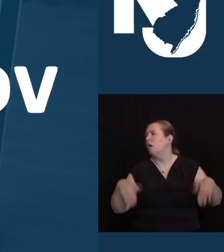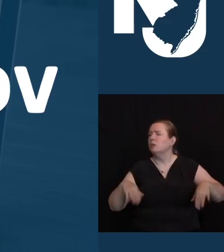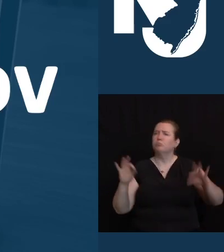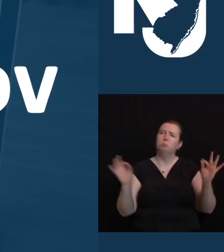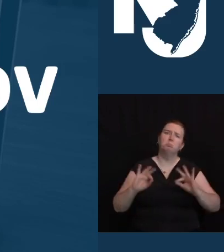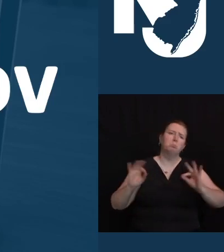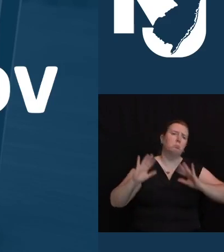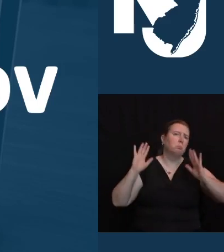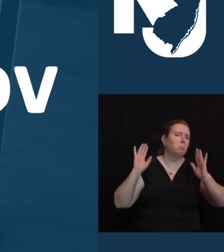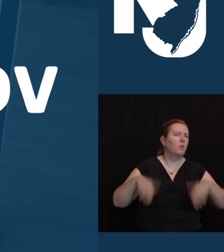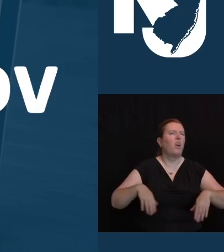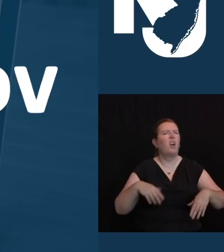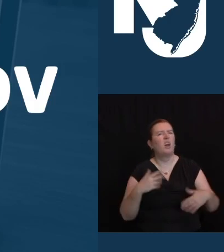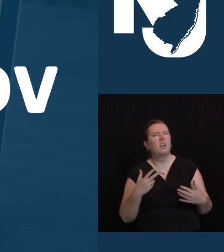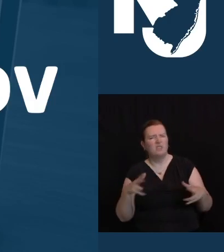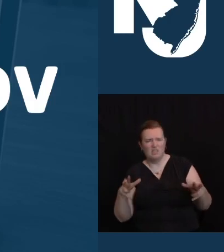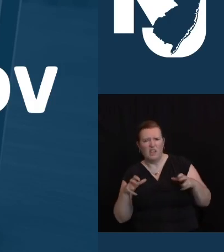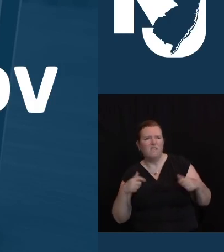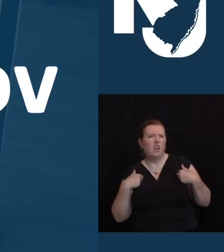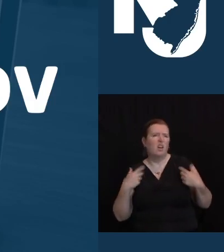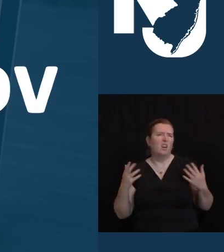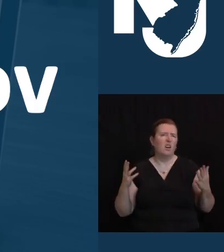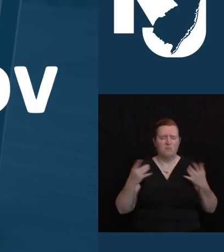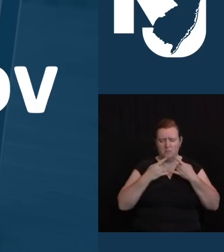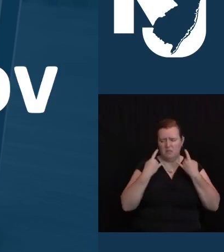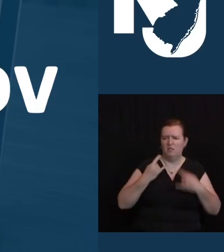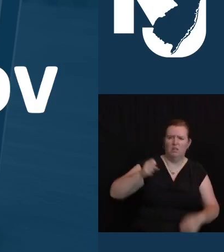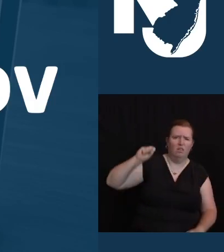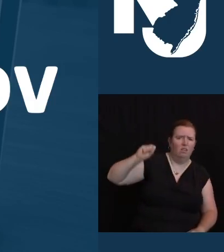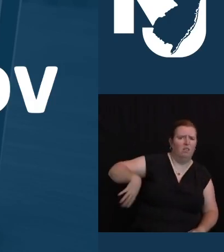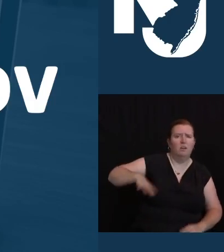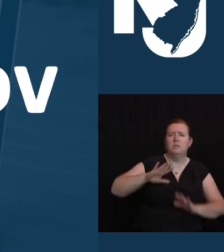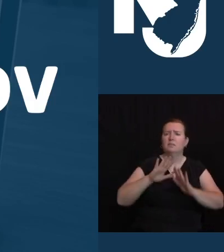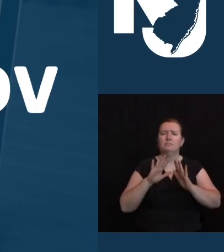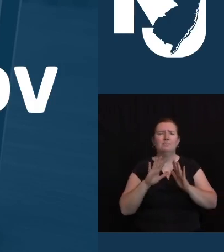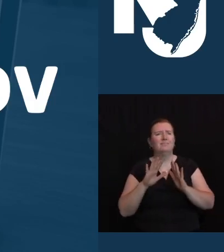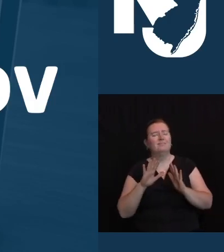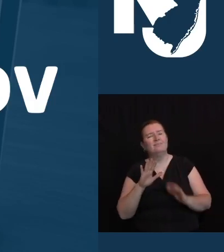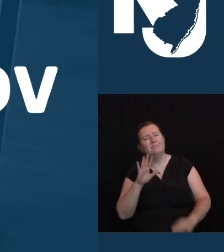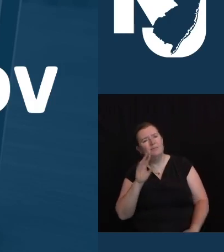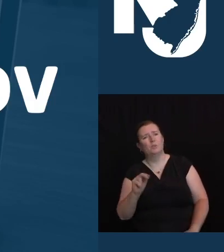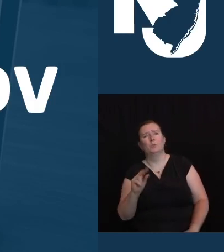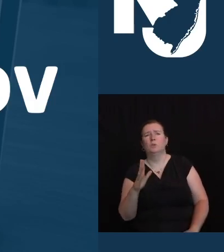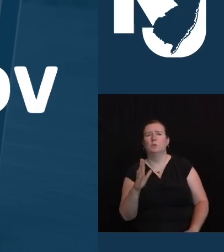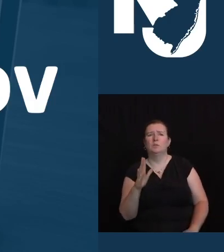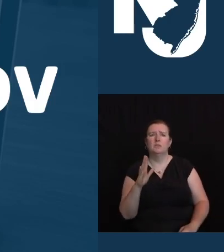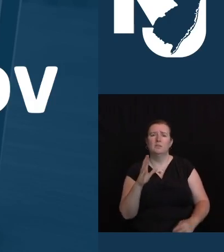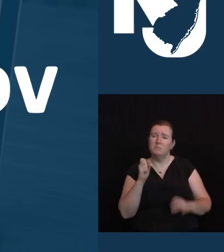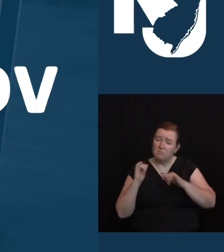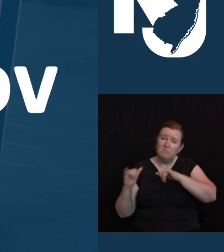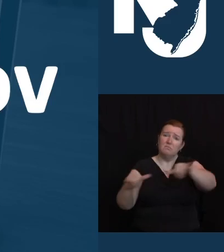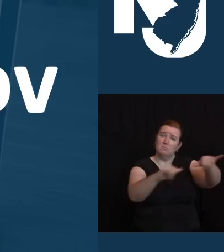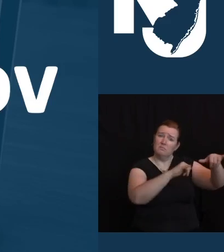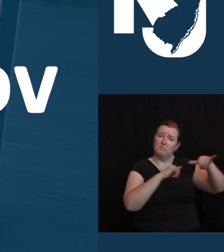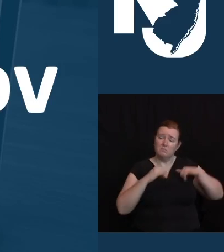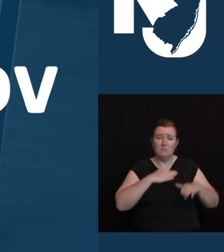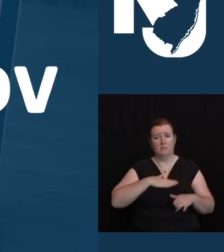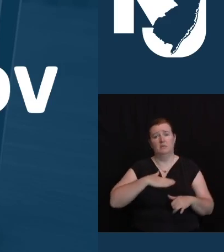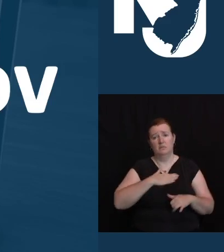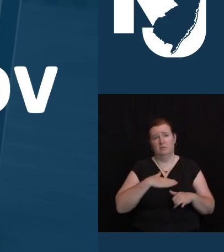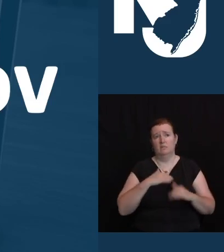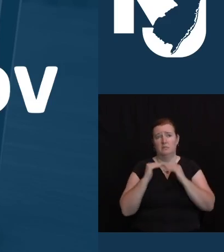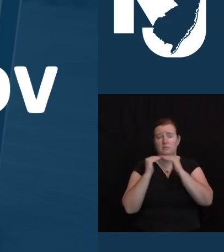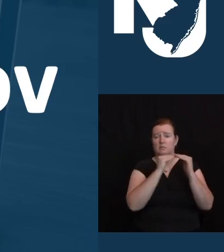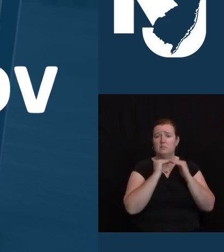else can wear a face mask, but not you. Please do your part, as you have been doing. Finally, before I turn things over